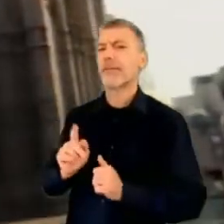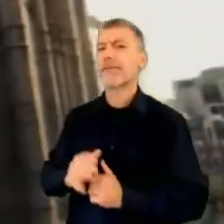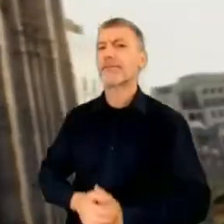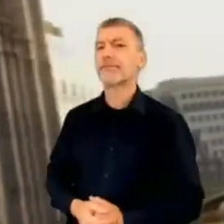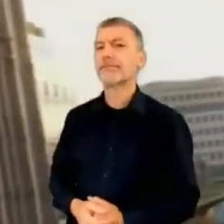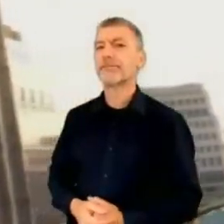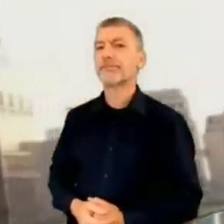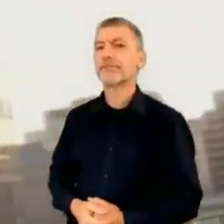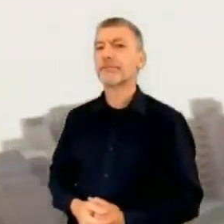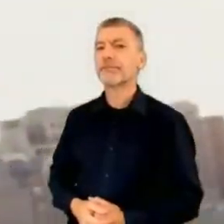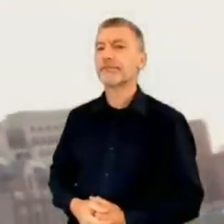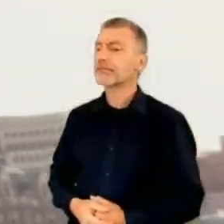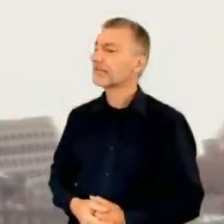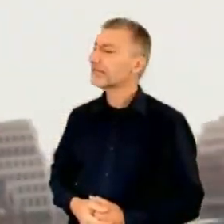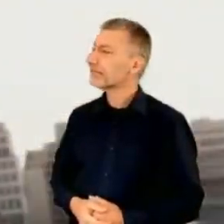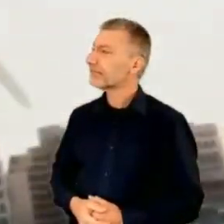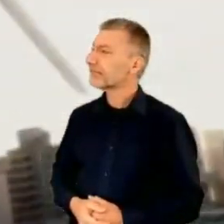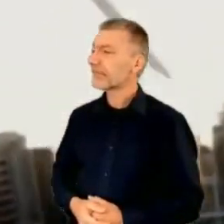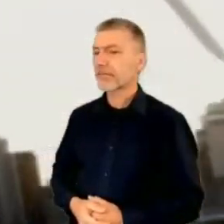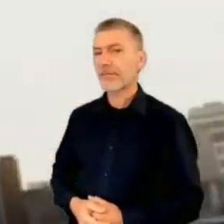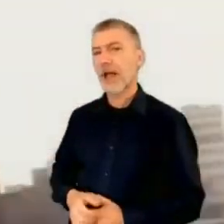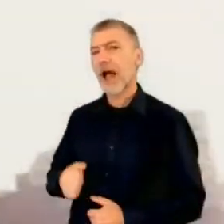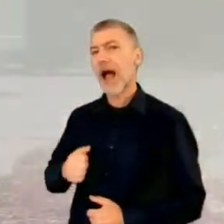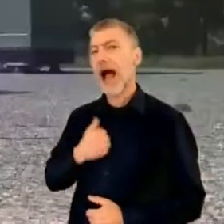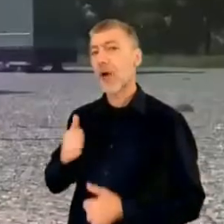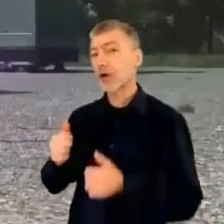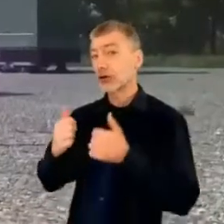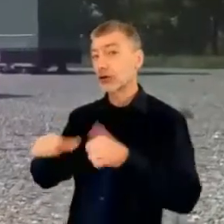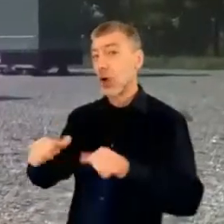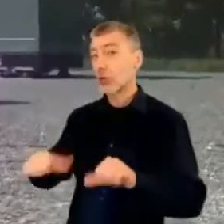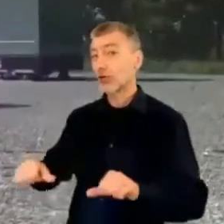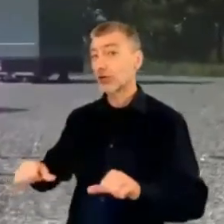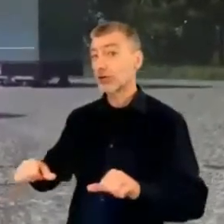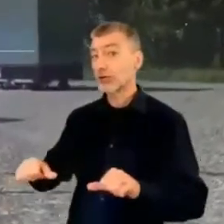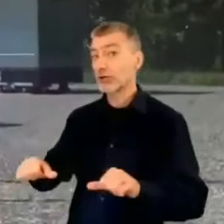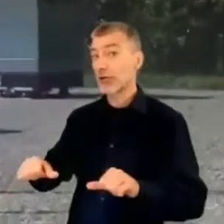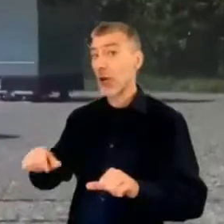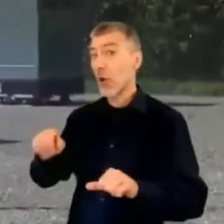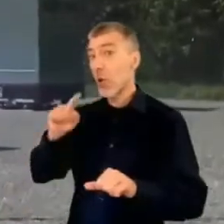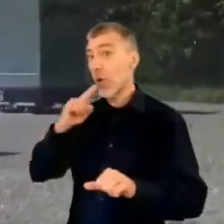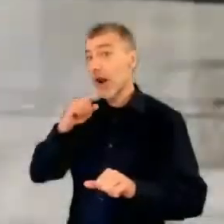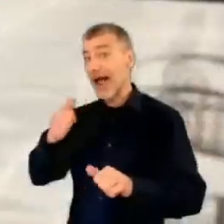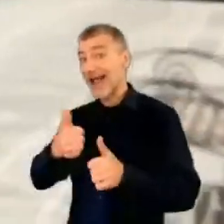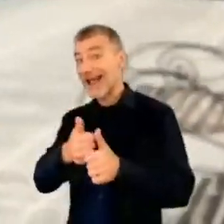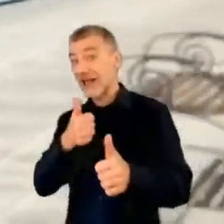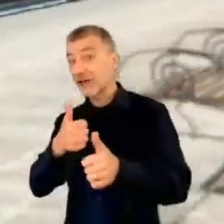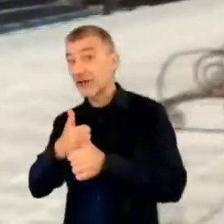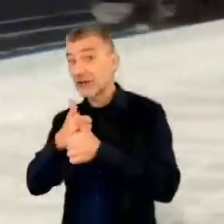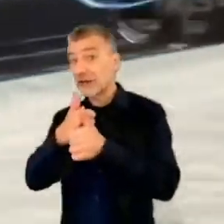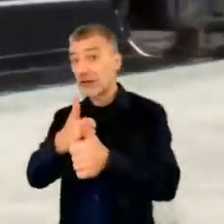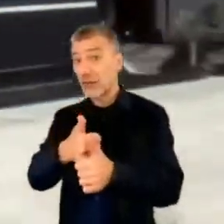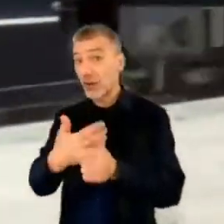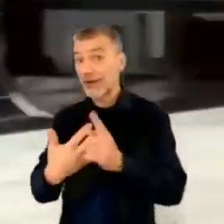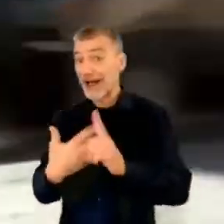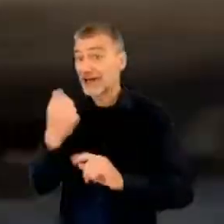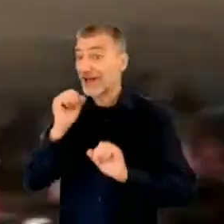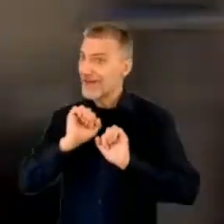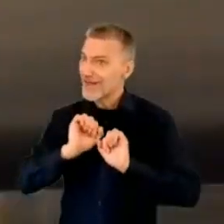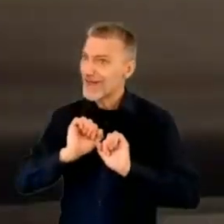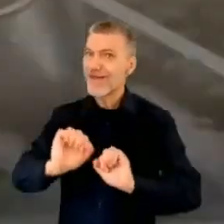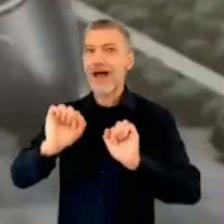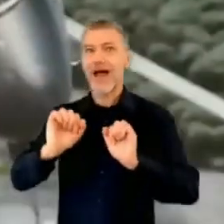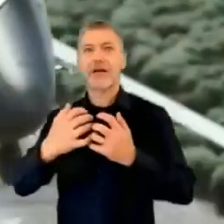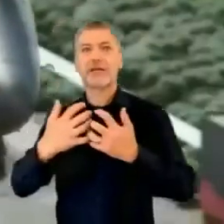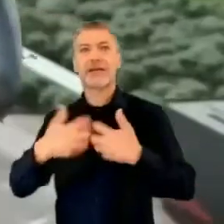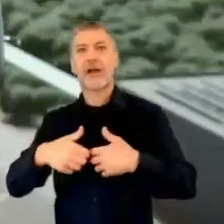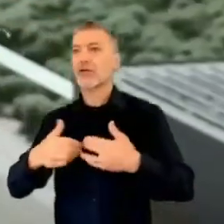The solutions we are creating today will help the industries we support achieve the technology breakthroughs they need to become net